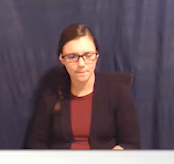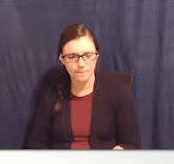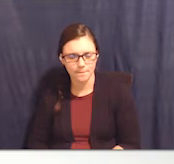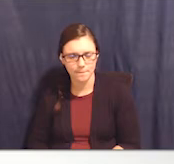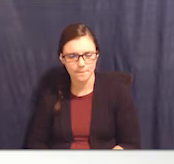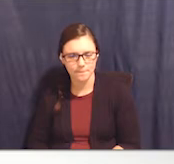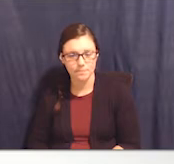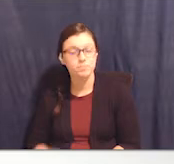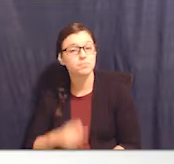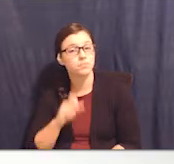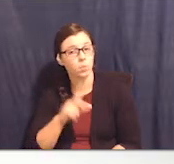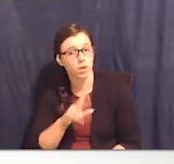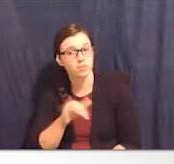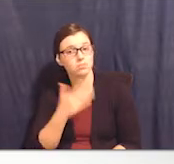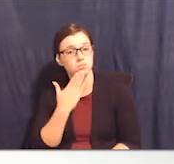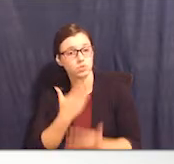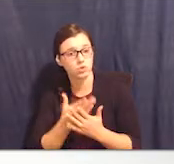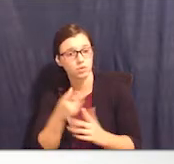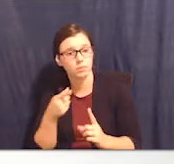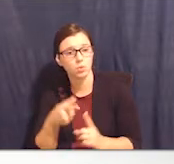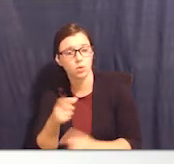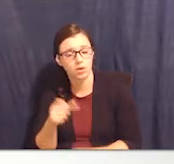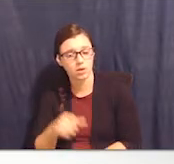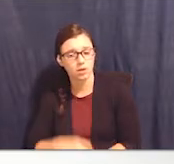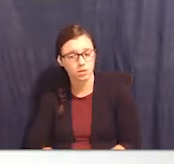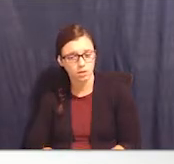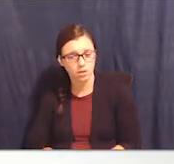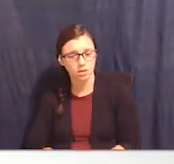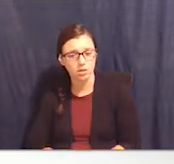this might be kind of a neat thing for my son's school, but the